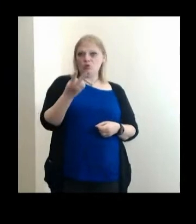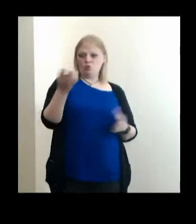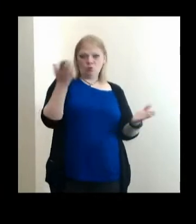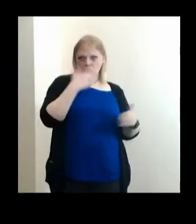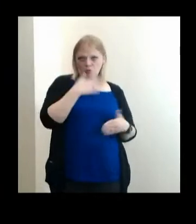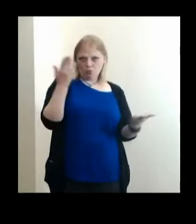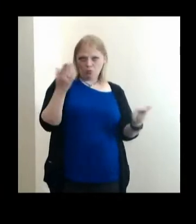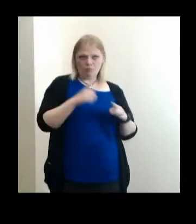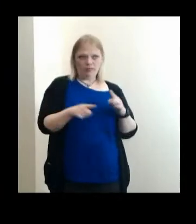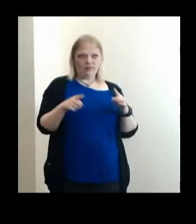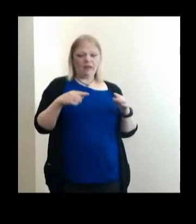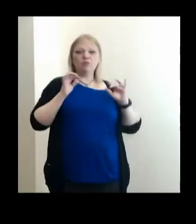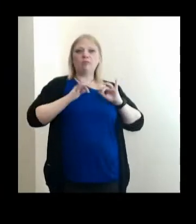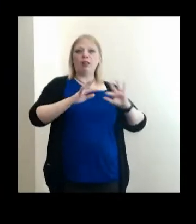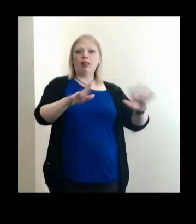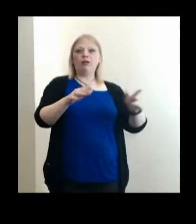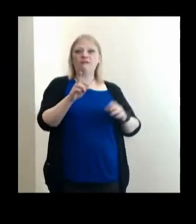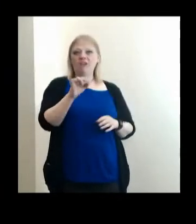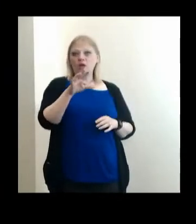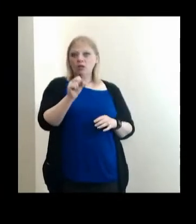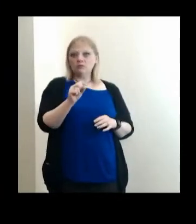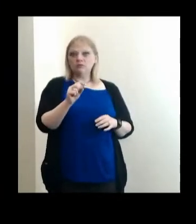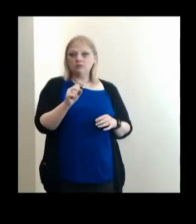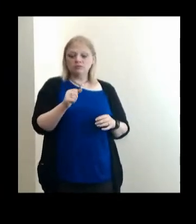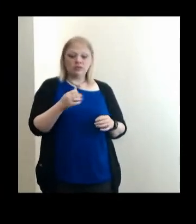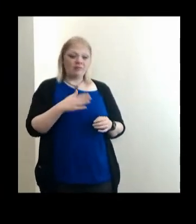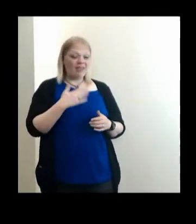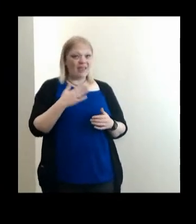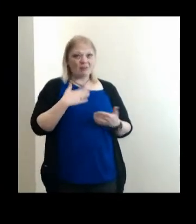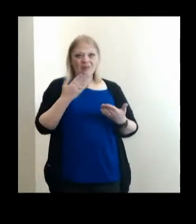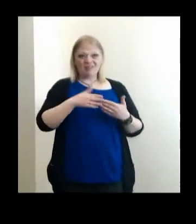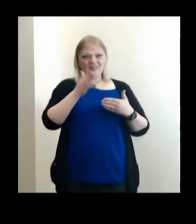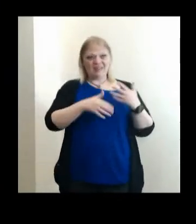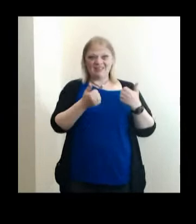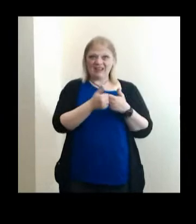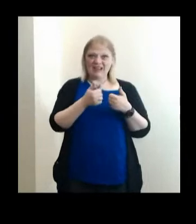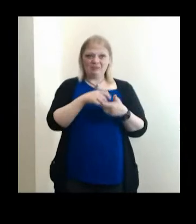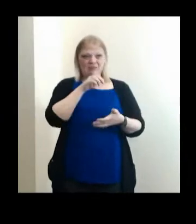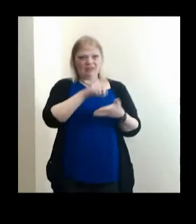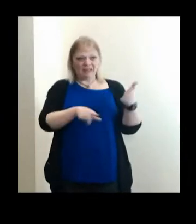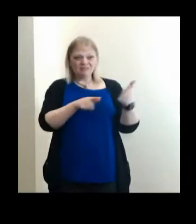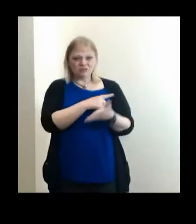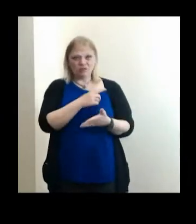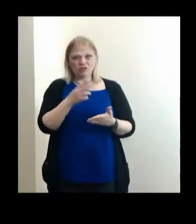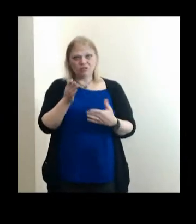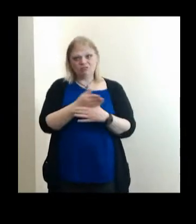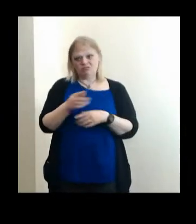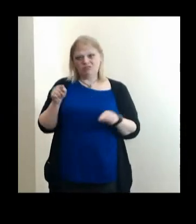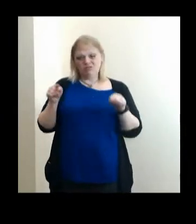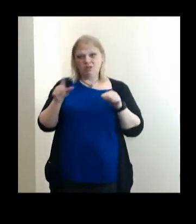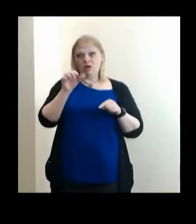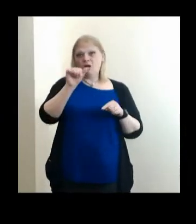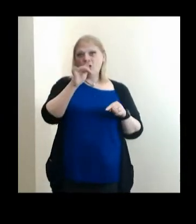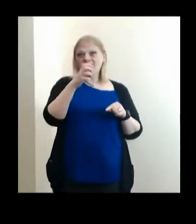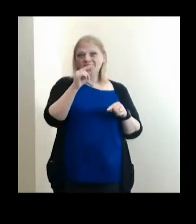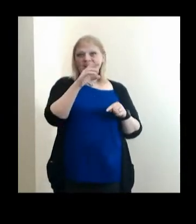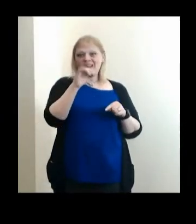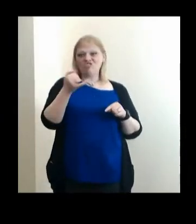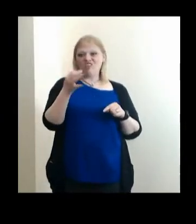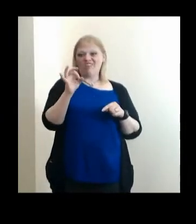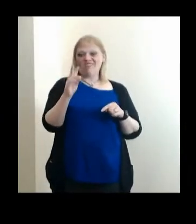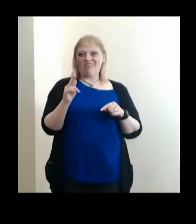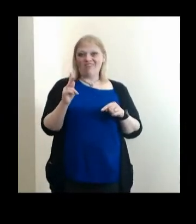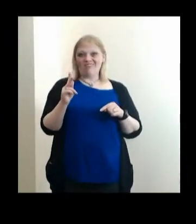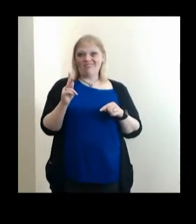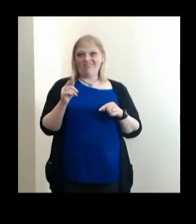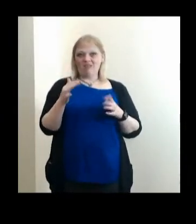were shedding the virus. I'm glad that in the end, the game was canceled between Alden and JFK this past weekend. And